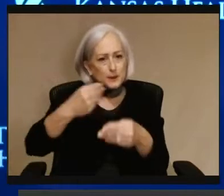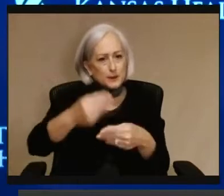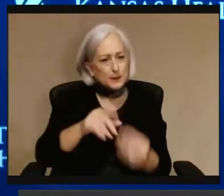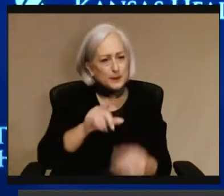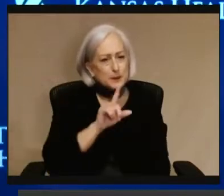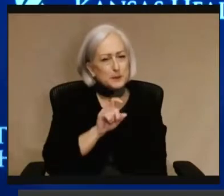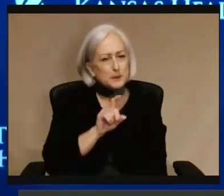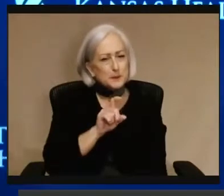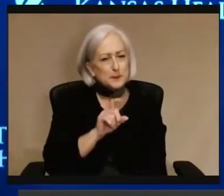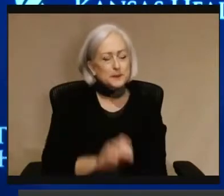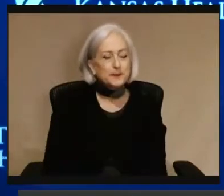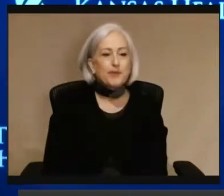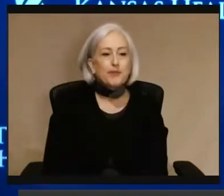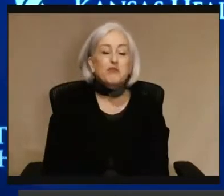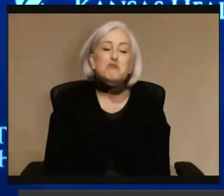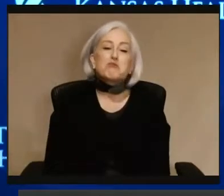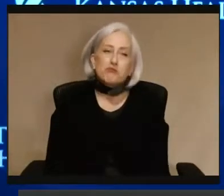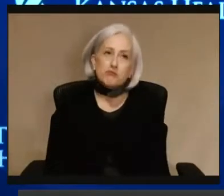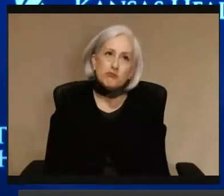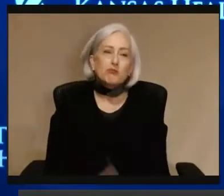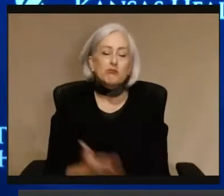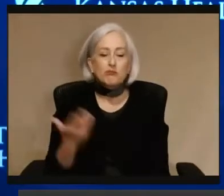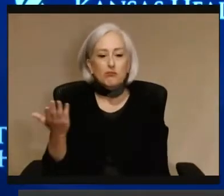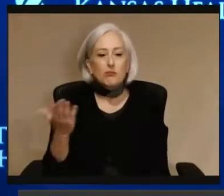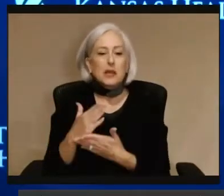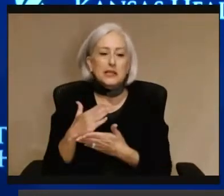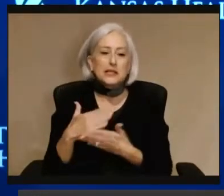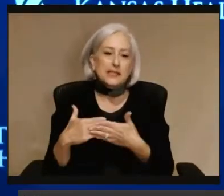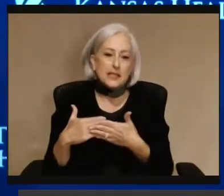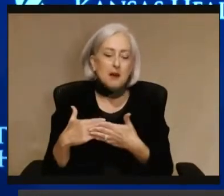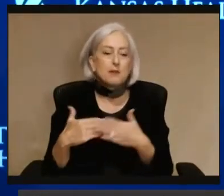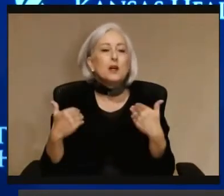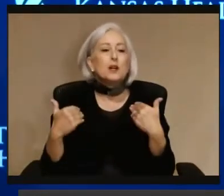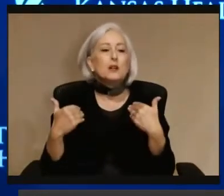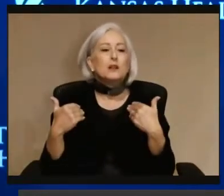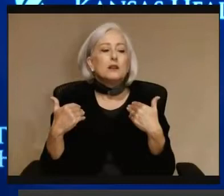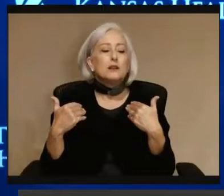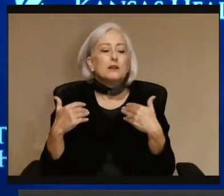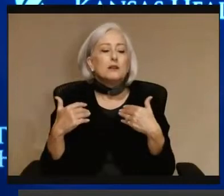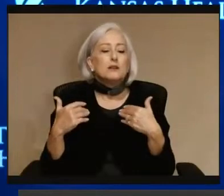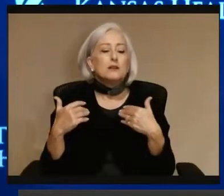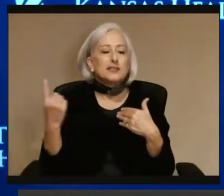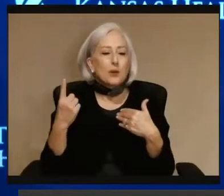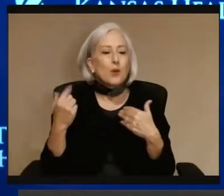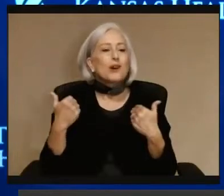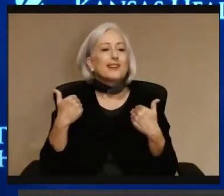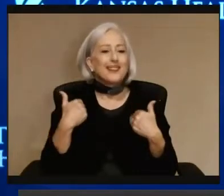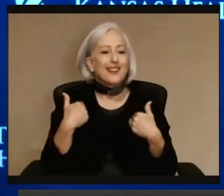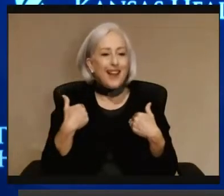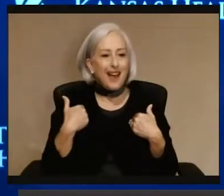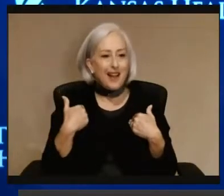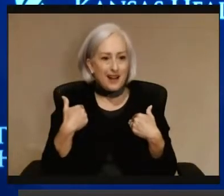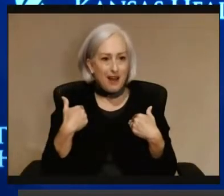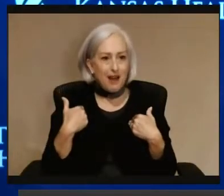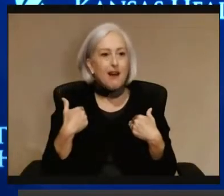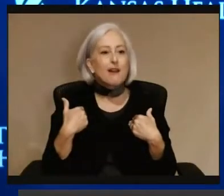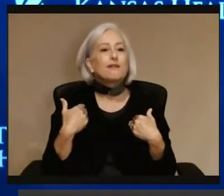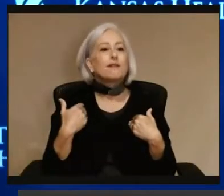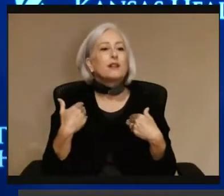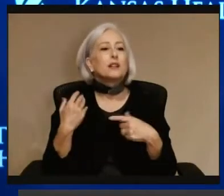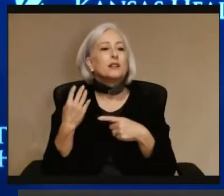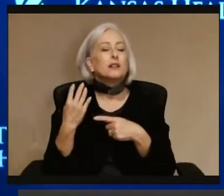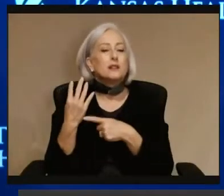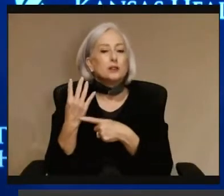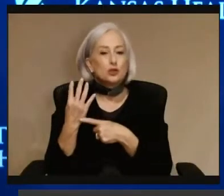some certainly are. There's a genetic predisposition sometimes. So if somebody in your family, either side,